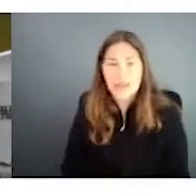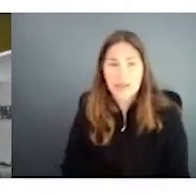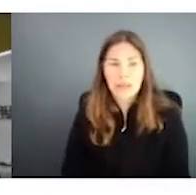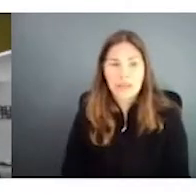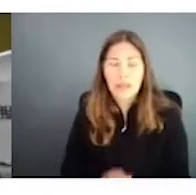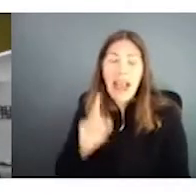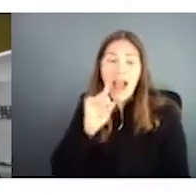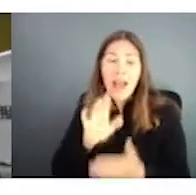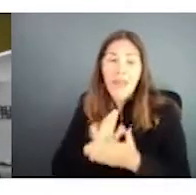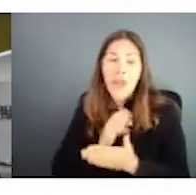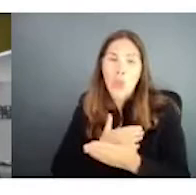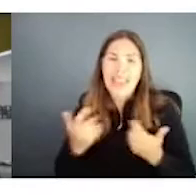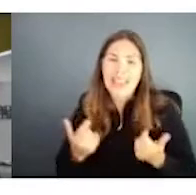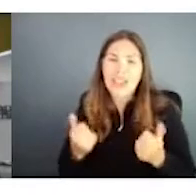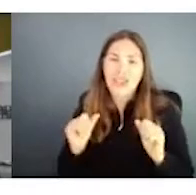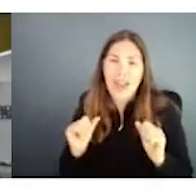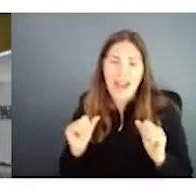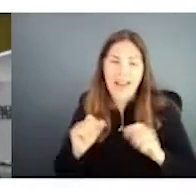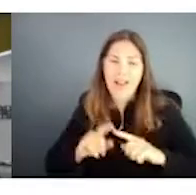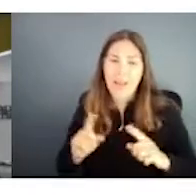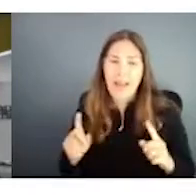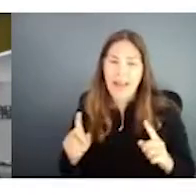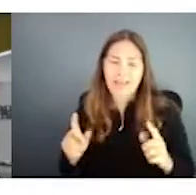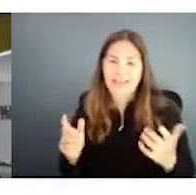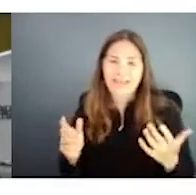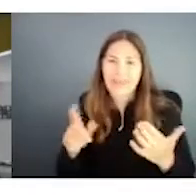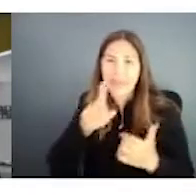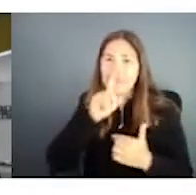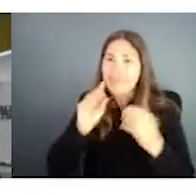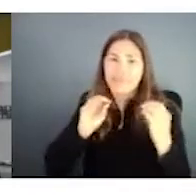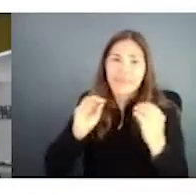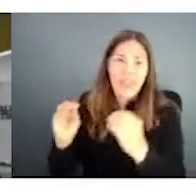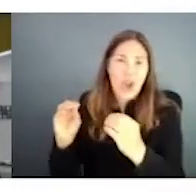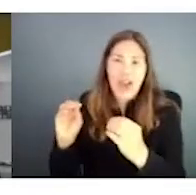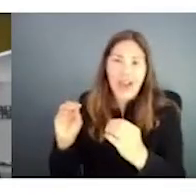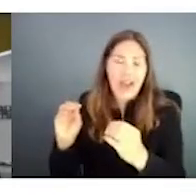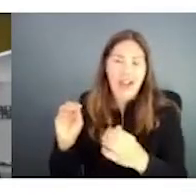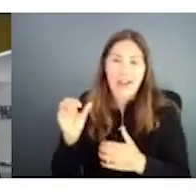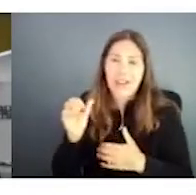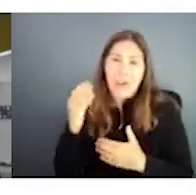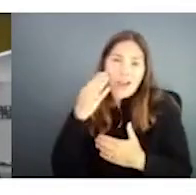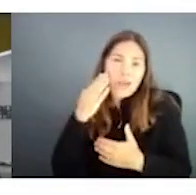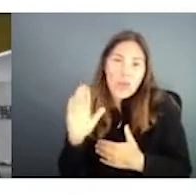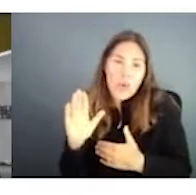I believe we tried, but weren't. I haven't taught it, and so I don't know that it made